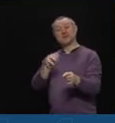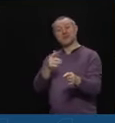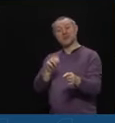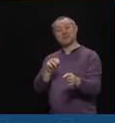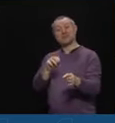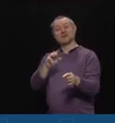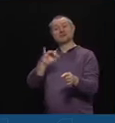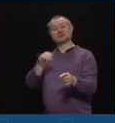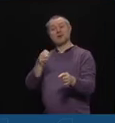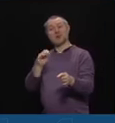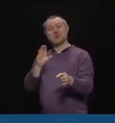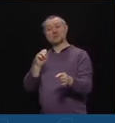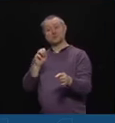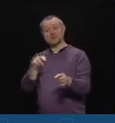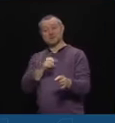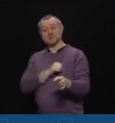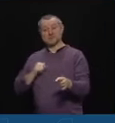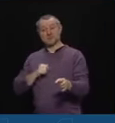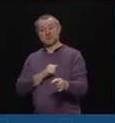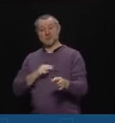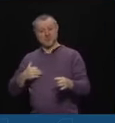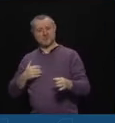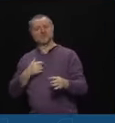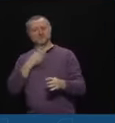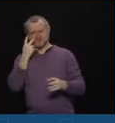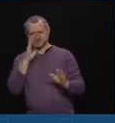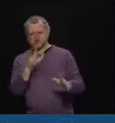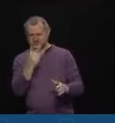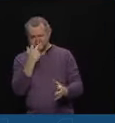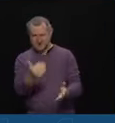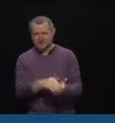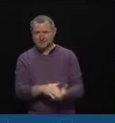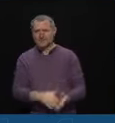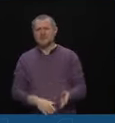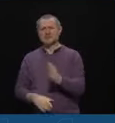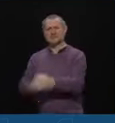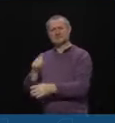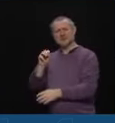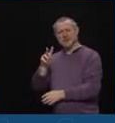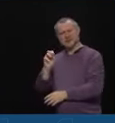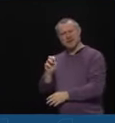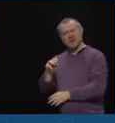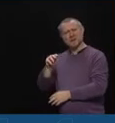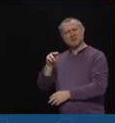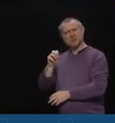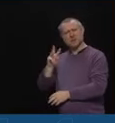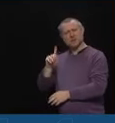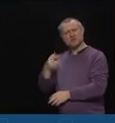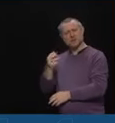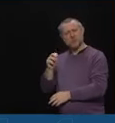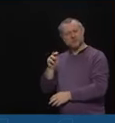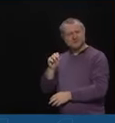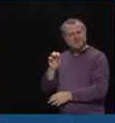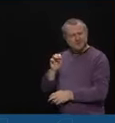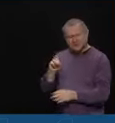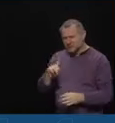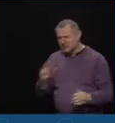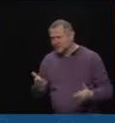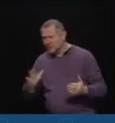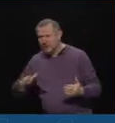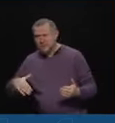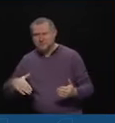as well. I don't know if Steve Newhouse made it here yet. Okay. I don't know, my contact, there you go, Steve Newhouse. And we've done many events